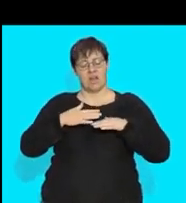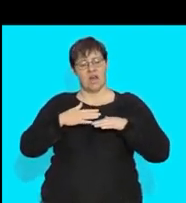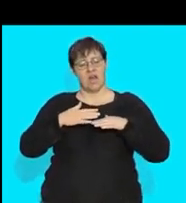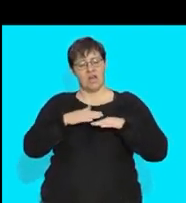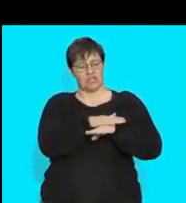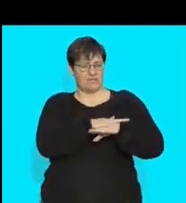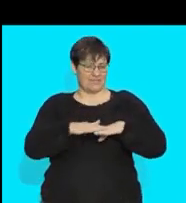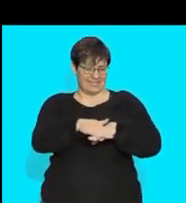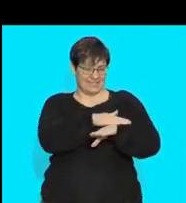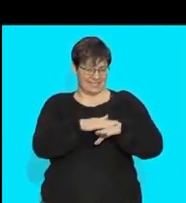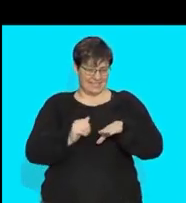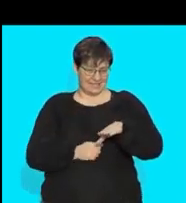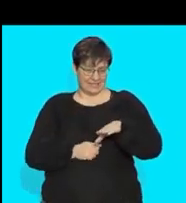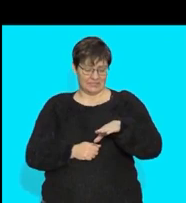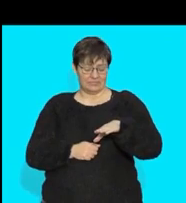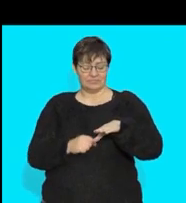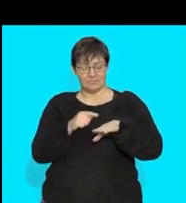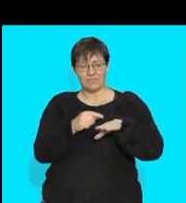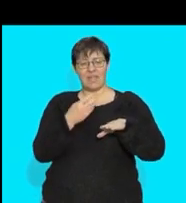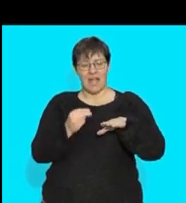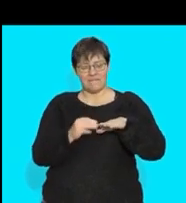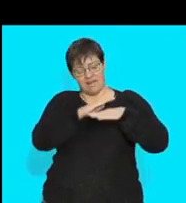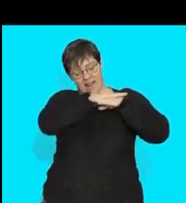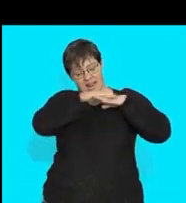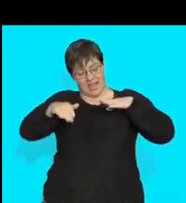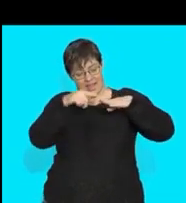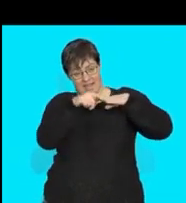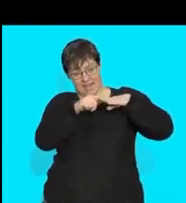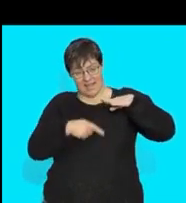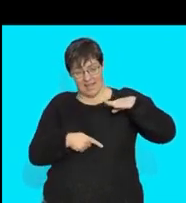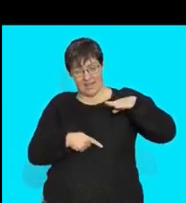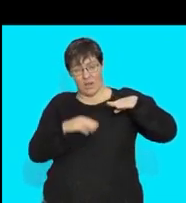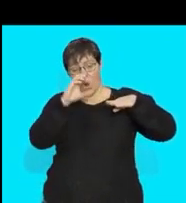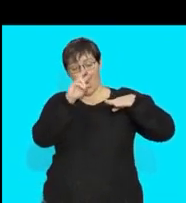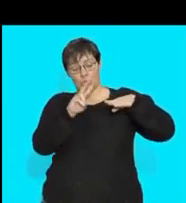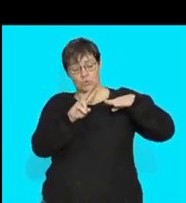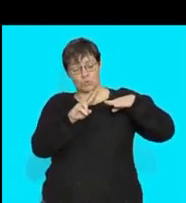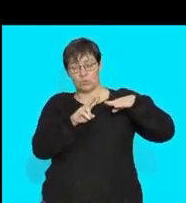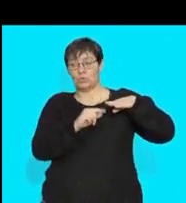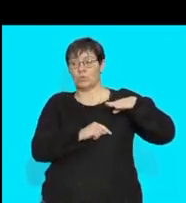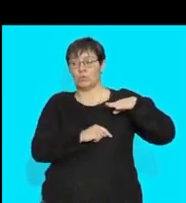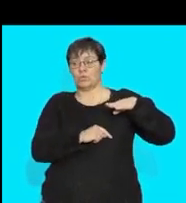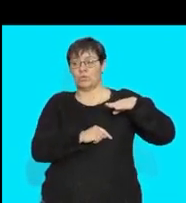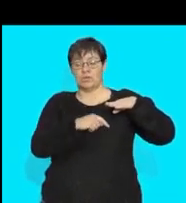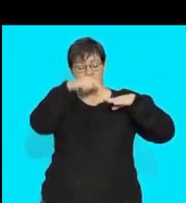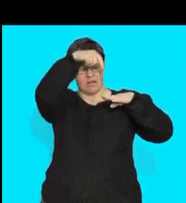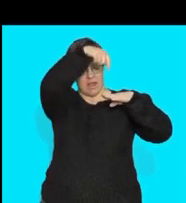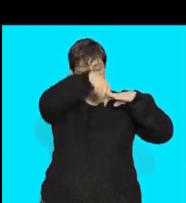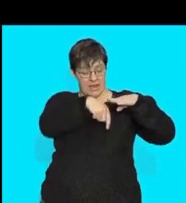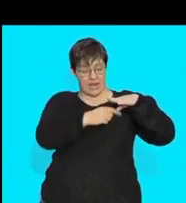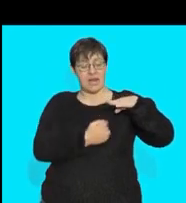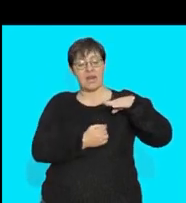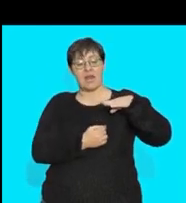is, as I say to you, there is a layer, right? Oxygen must go one side and carbon dioxide